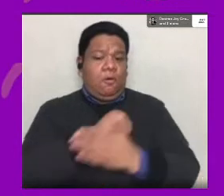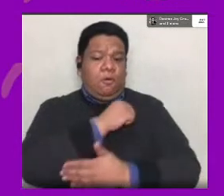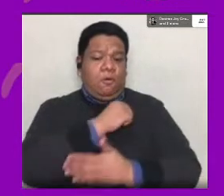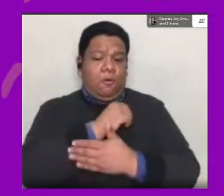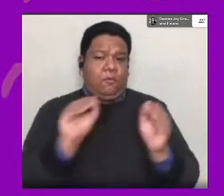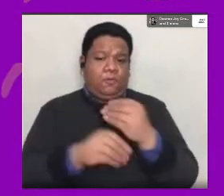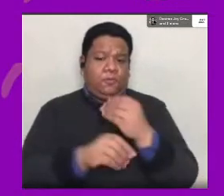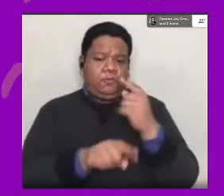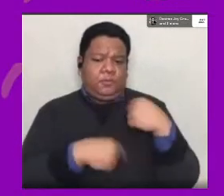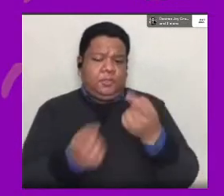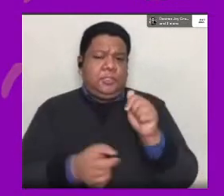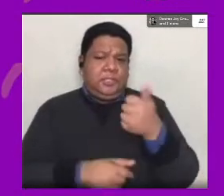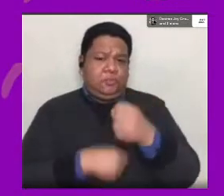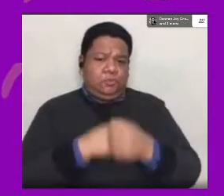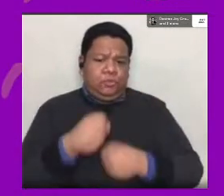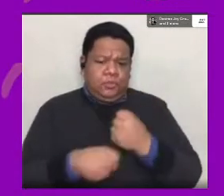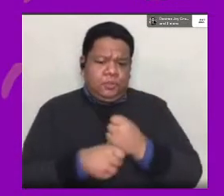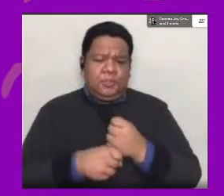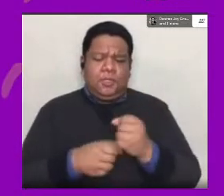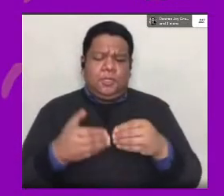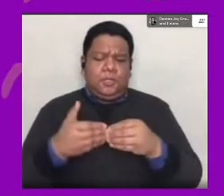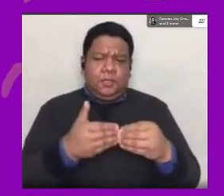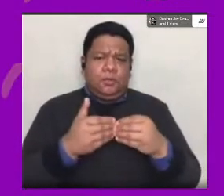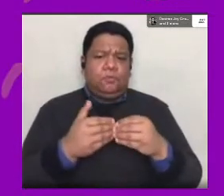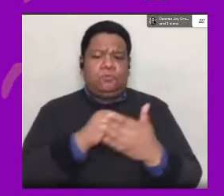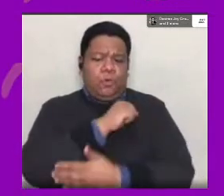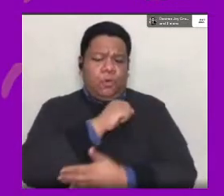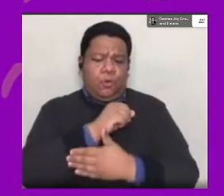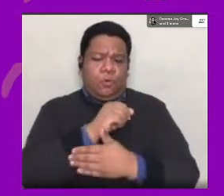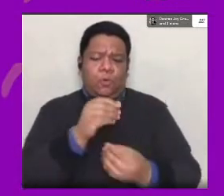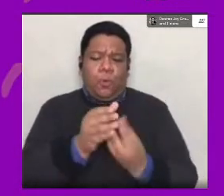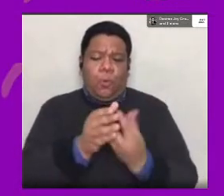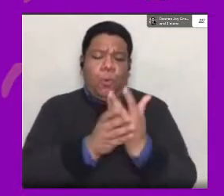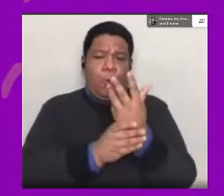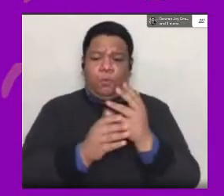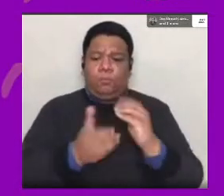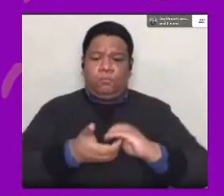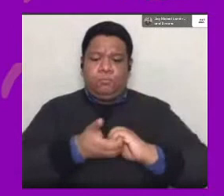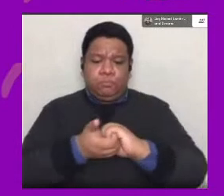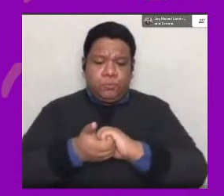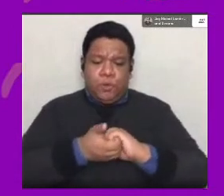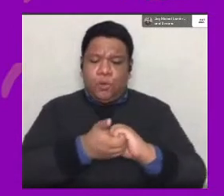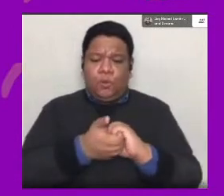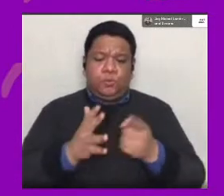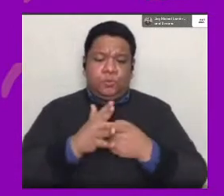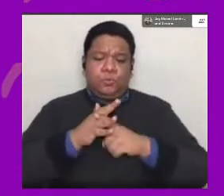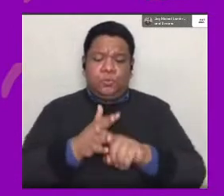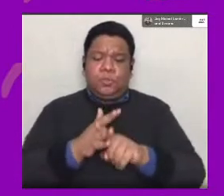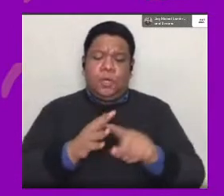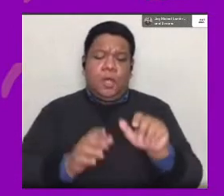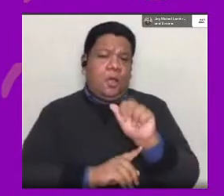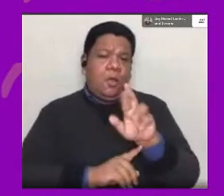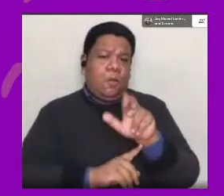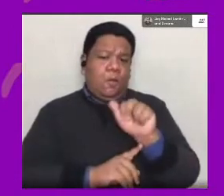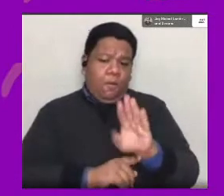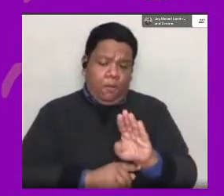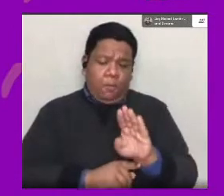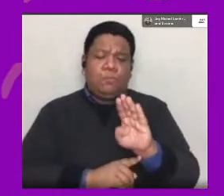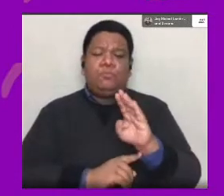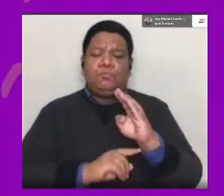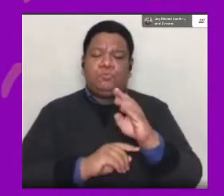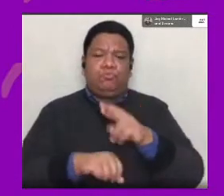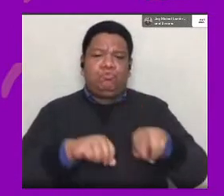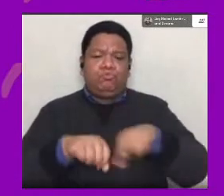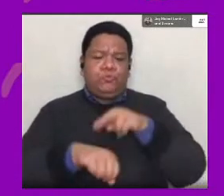country office's growth in partners and spearheaded the development of the Arab region's first